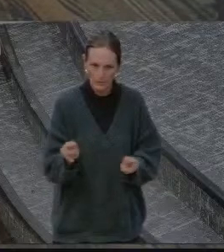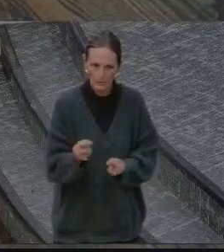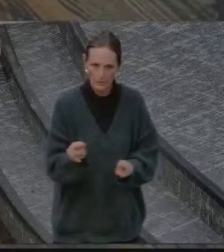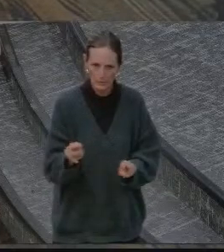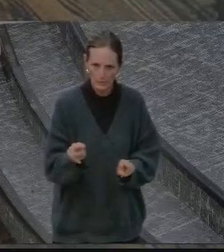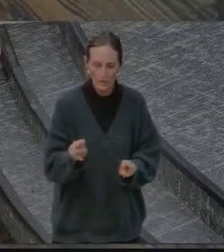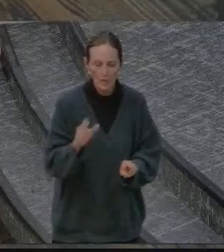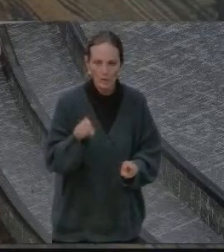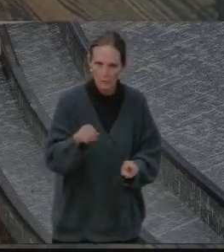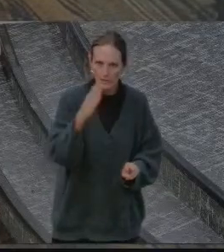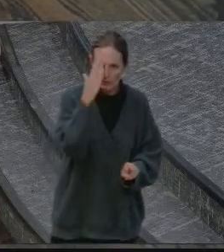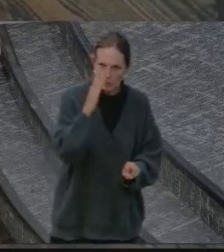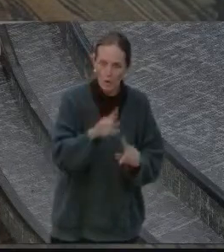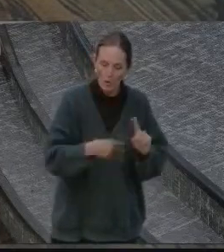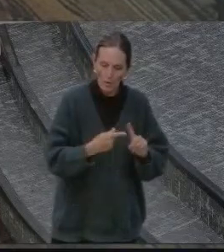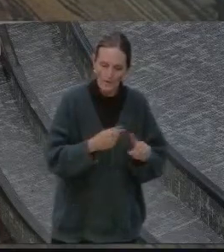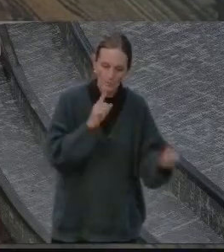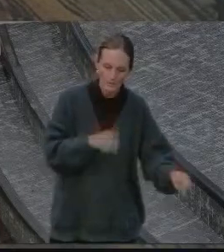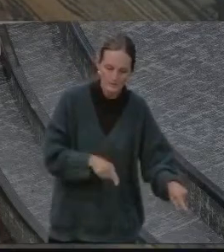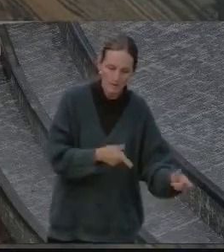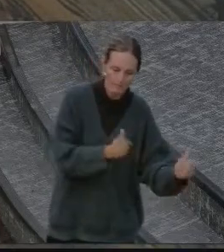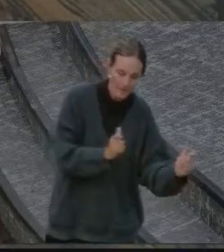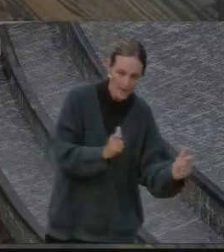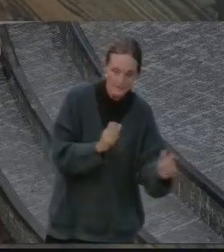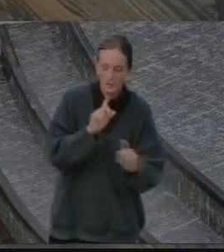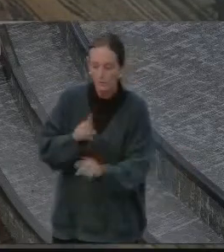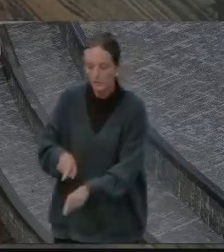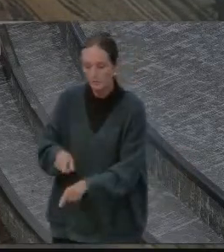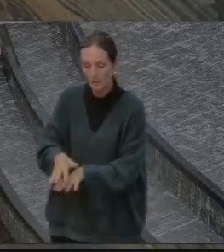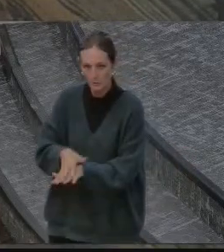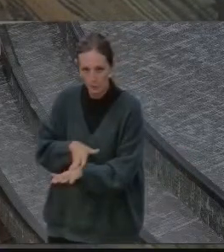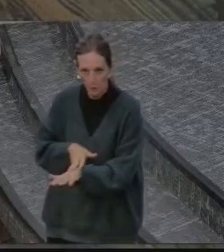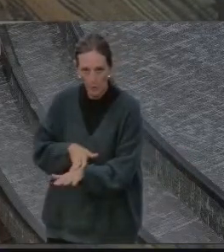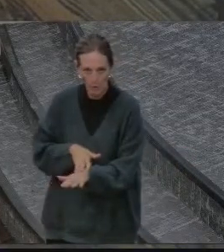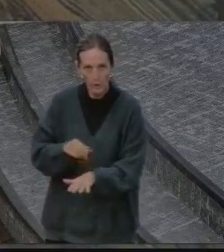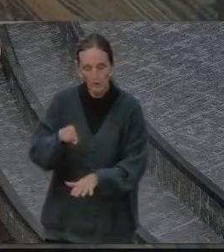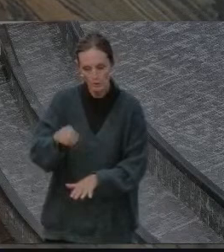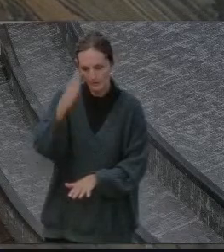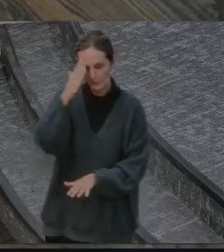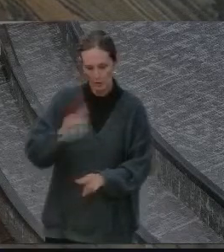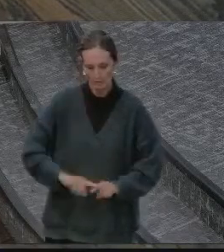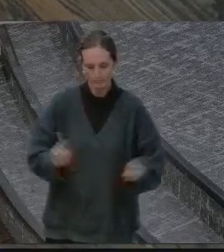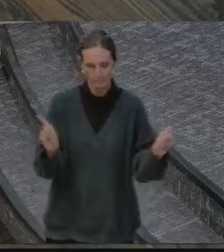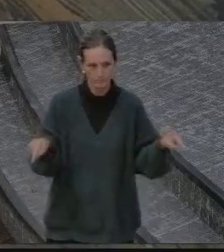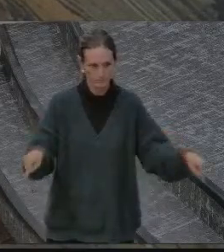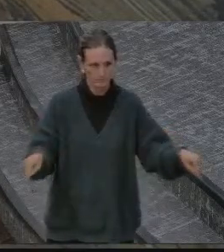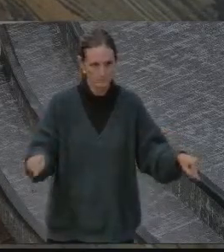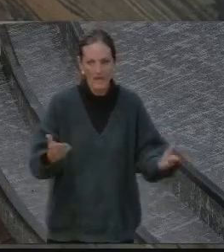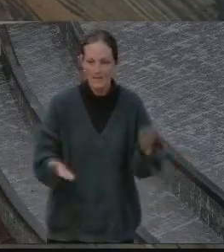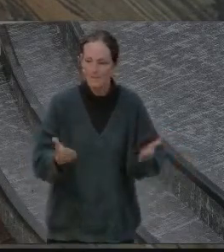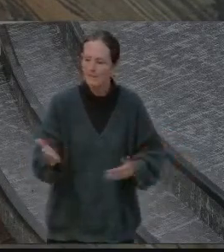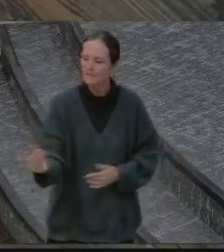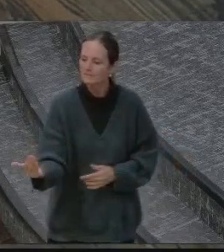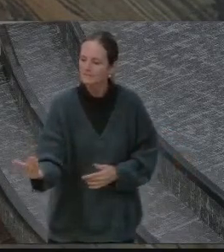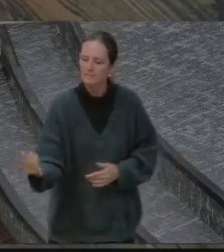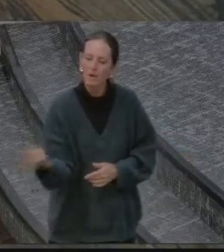step. Deal with the situation. Pull the aggressor, put him in the rooms, him or her, chat with them. All those types of approaches. It makes